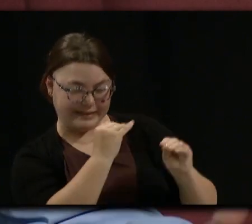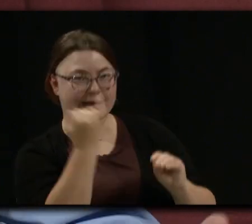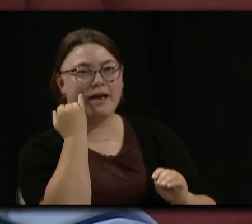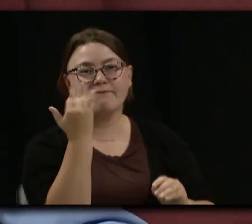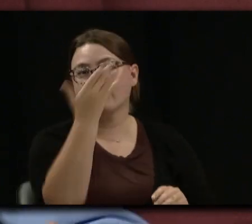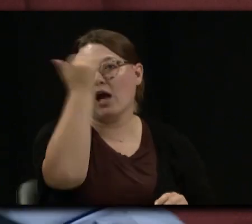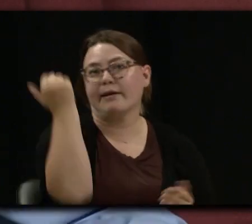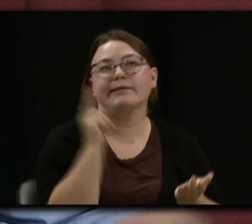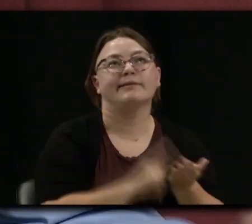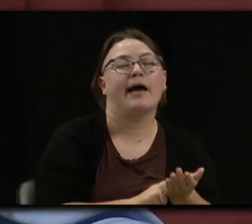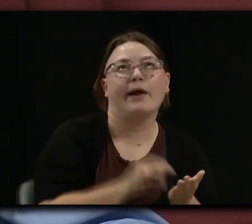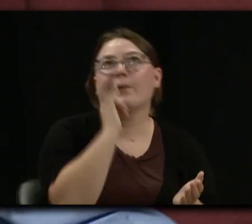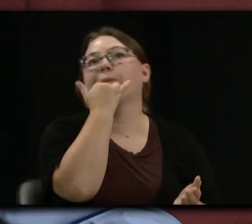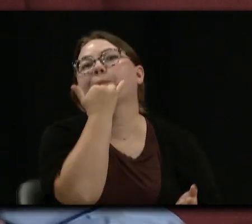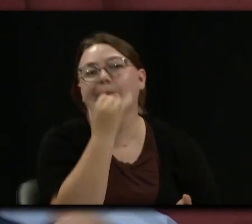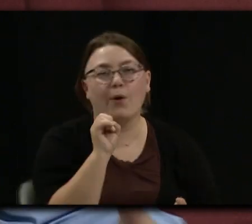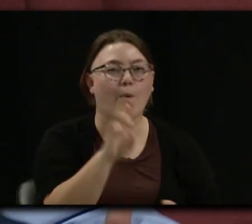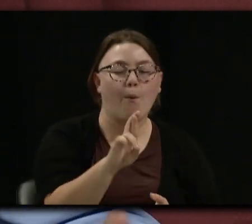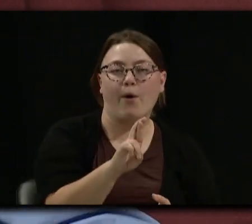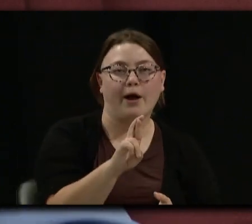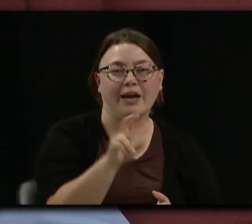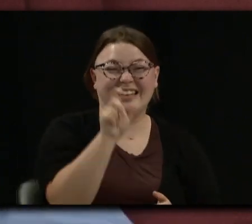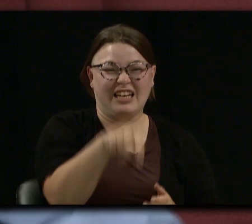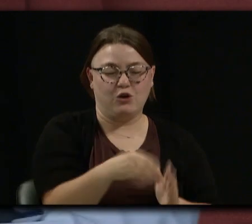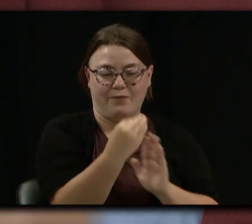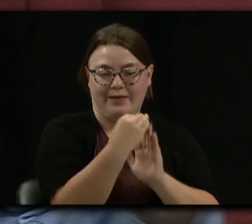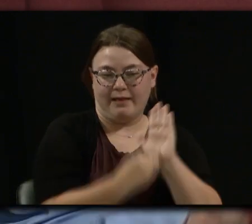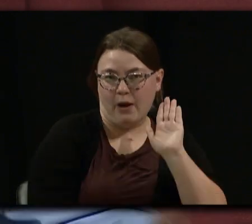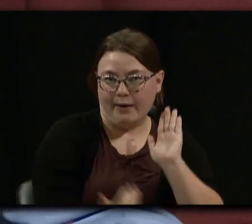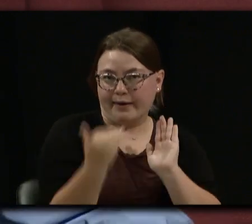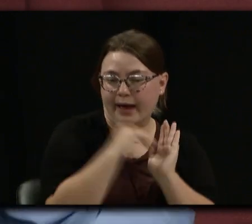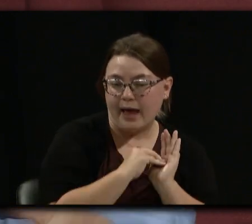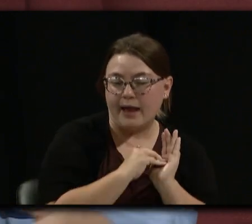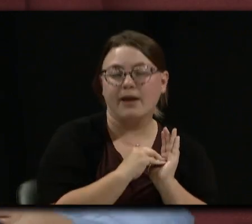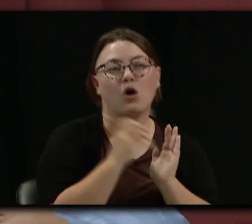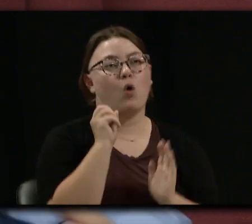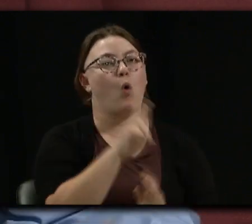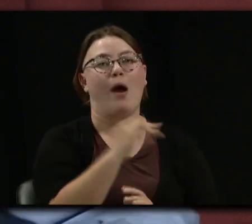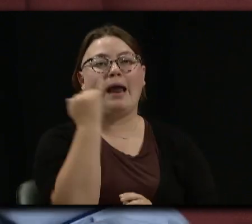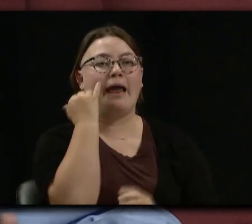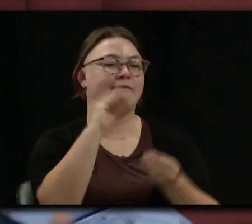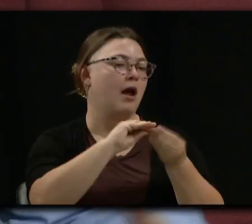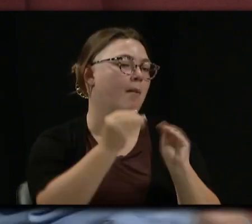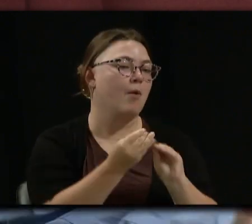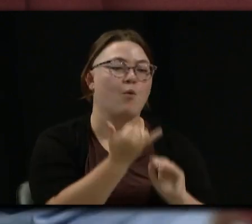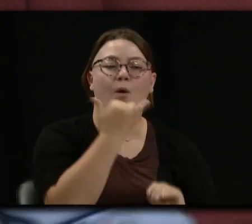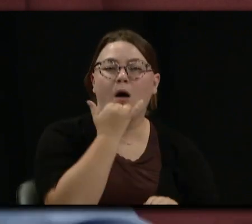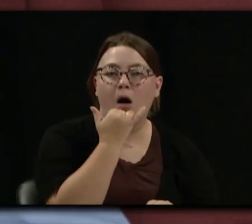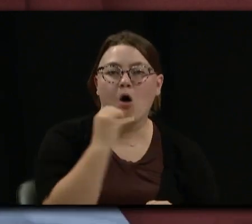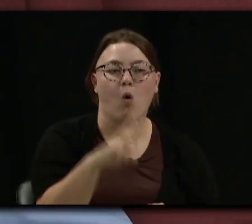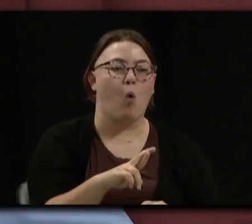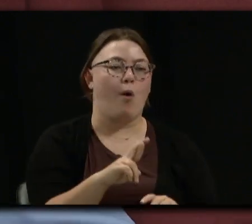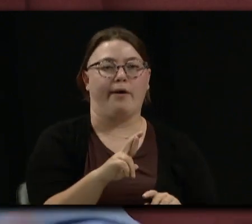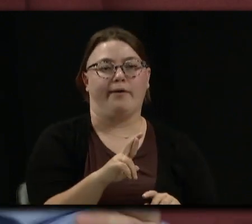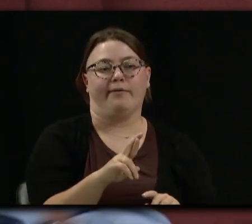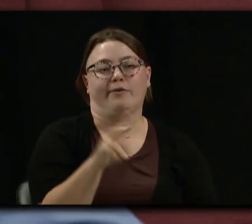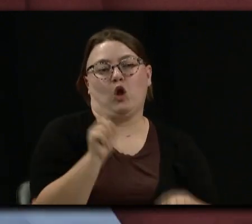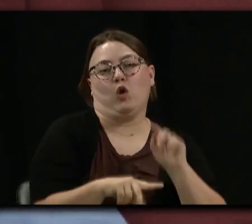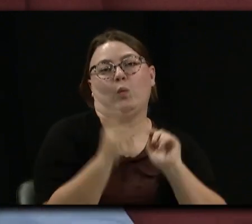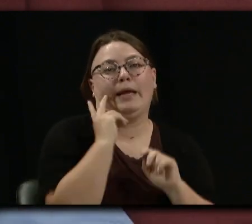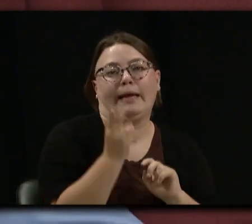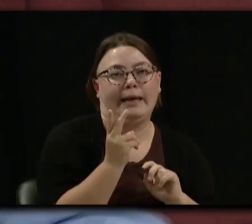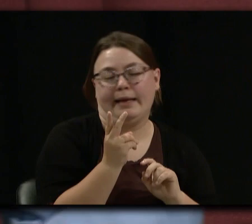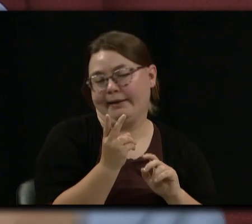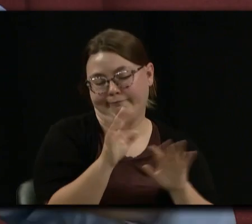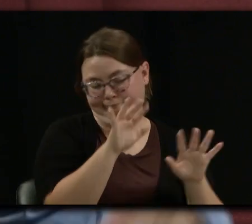hey, you got to come in and sign it or fill out a new one. Please make sure you sign it. Or if you missed a number like a birth date or your last